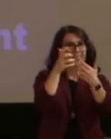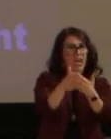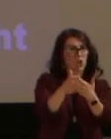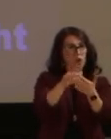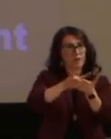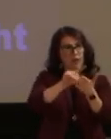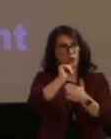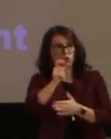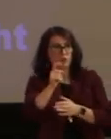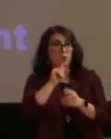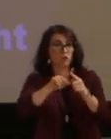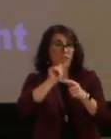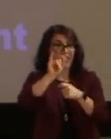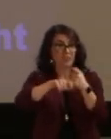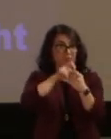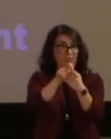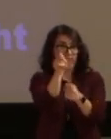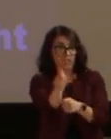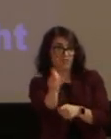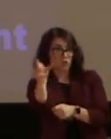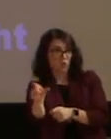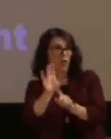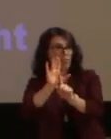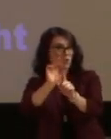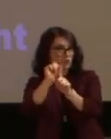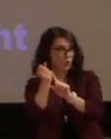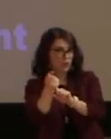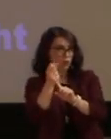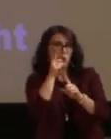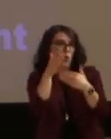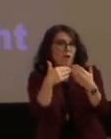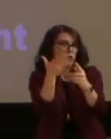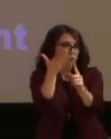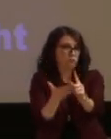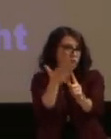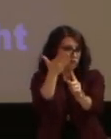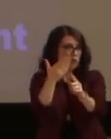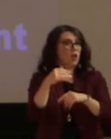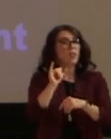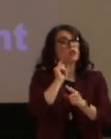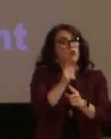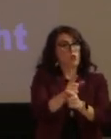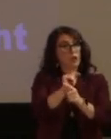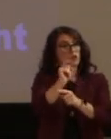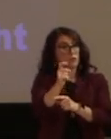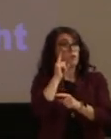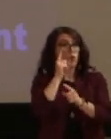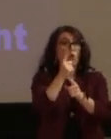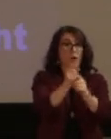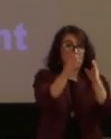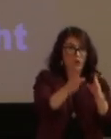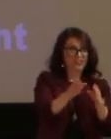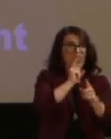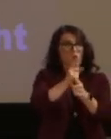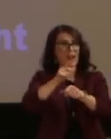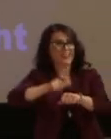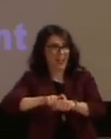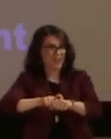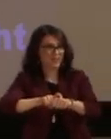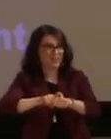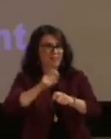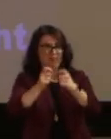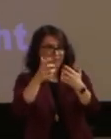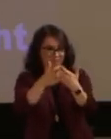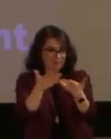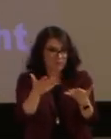individual and their specific situation, whoever and wherever they are. It's the right treatment for the right person at the right time. So some